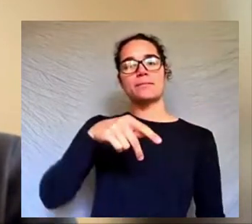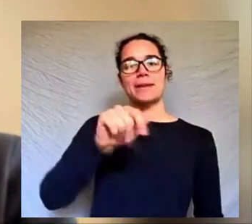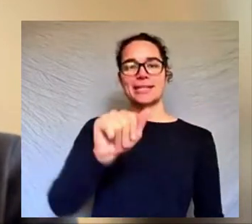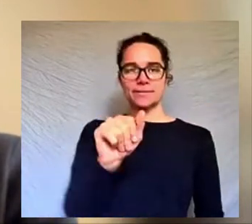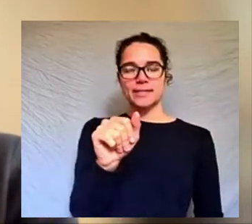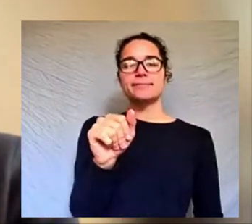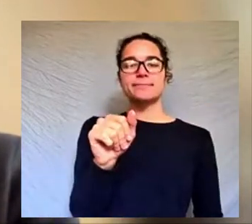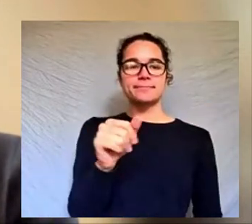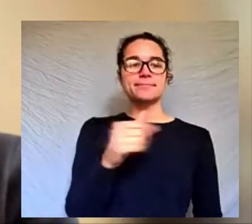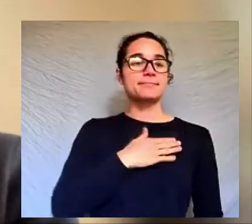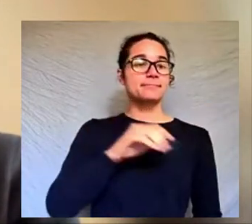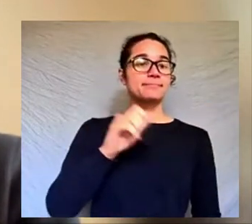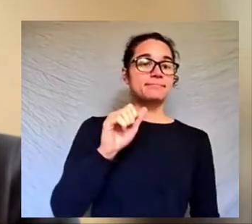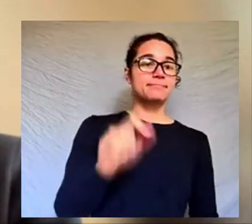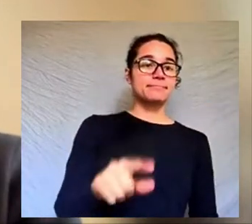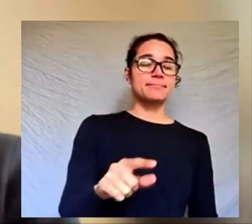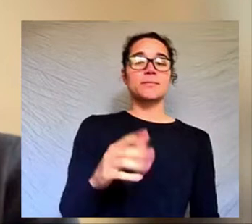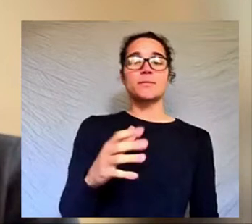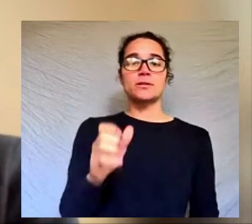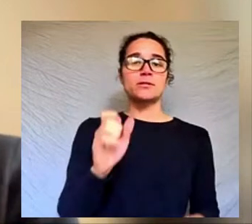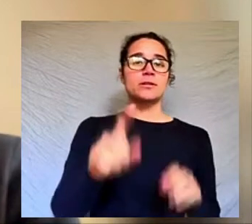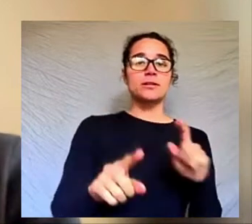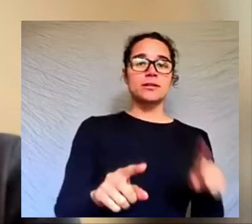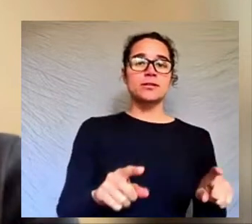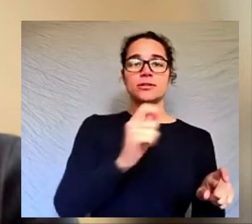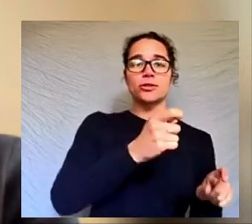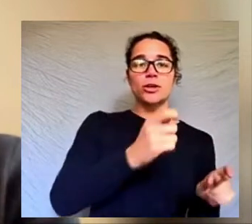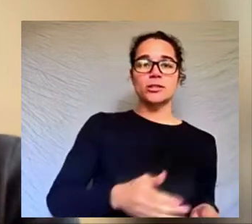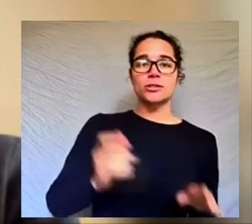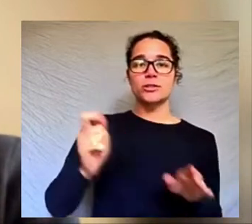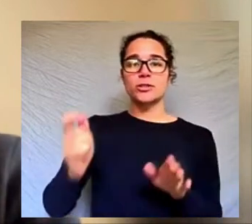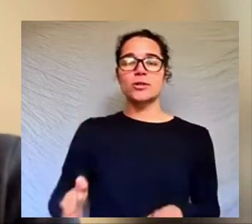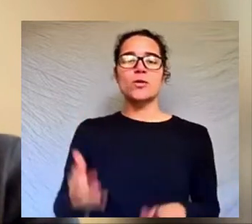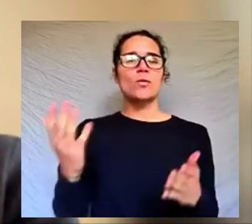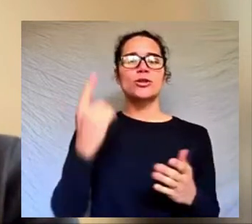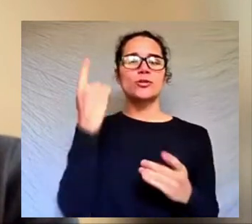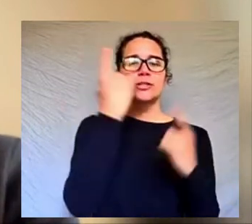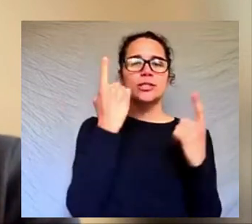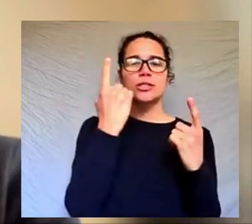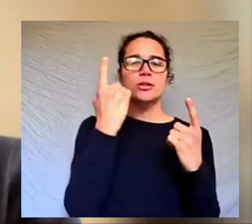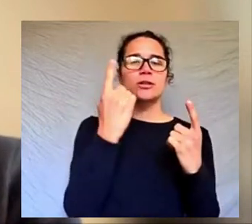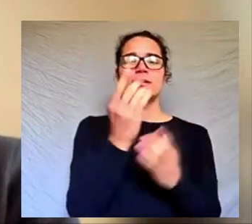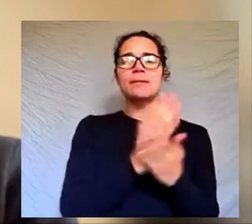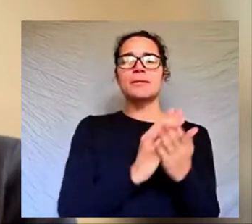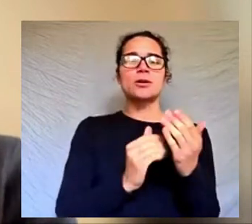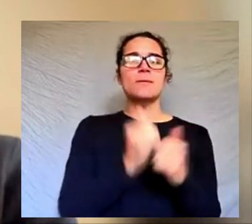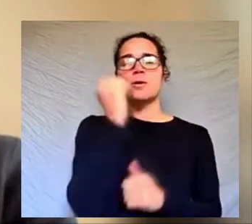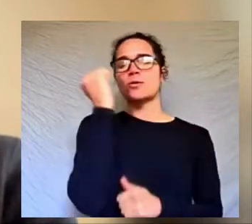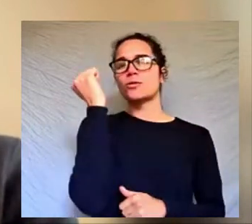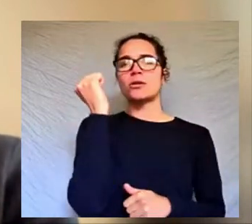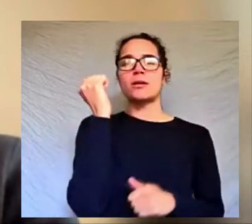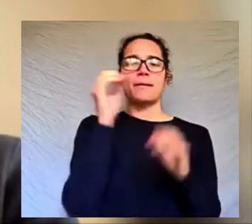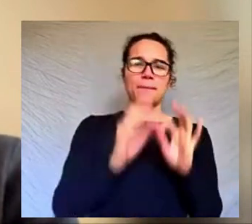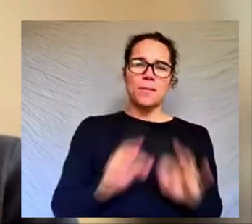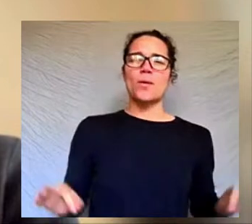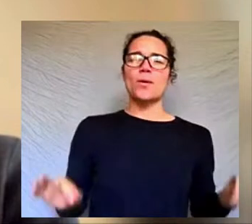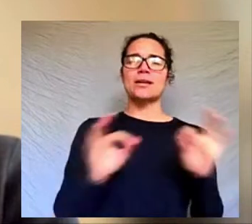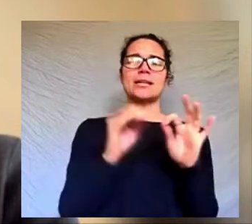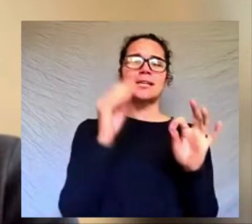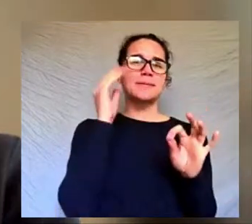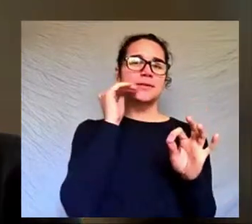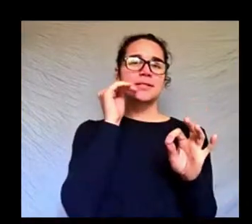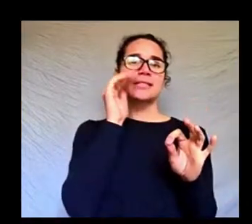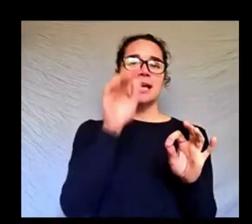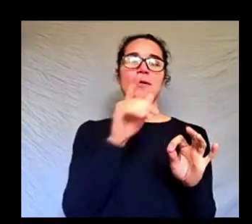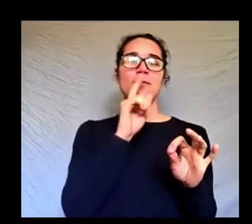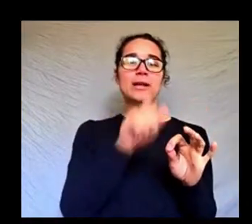like to ask the justices is, what do you consider some of your most formative civic experiences that put you on the path to the Supreme Court?